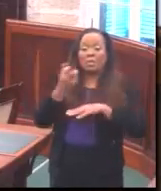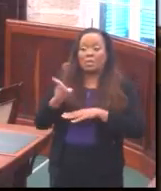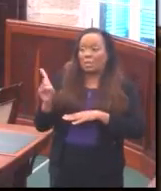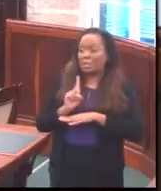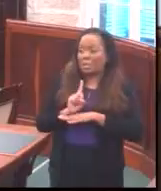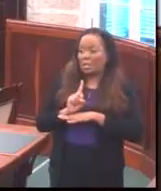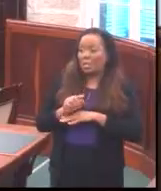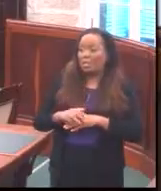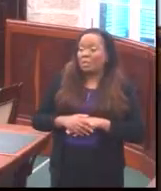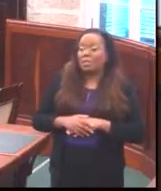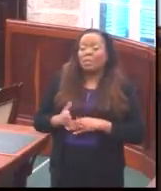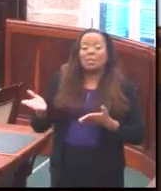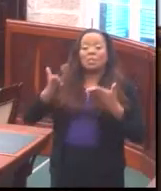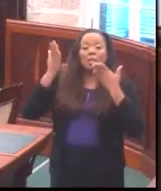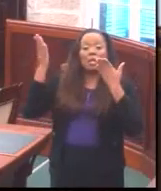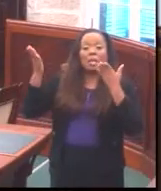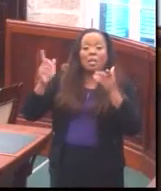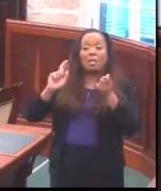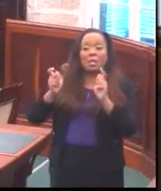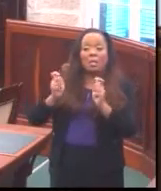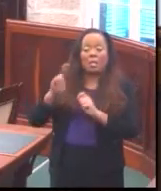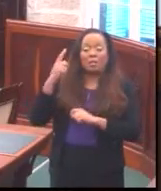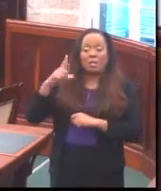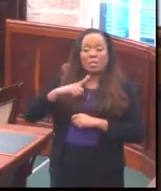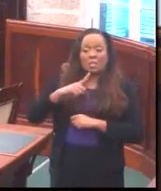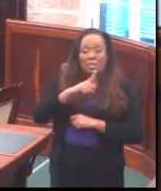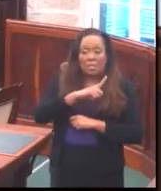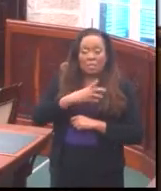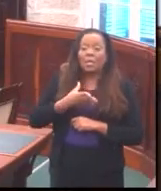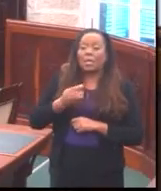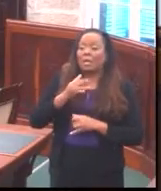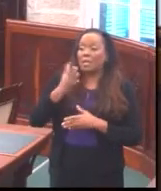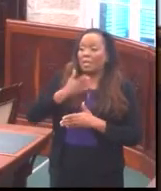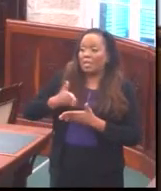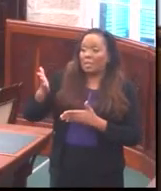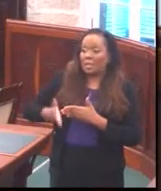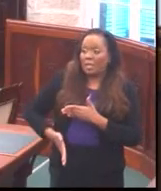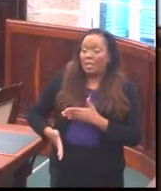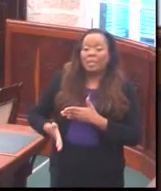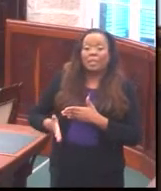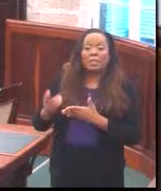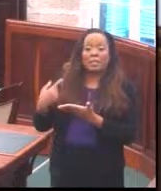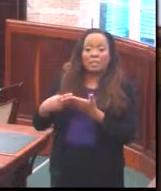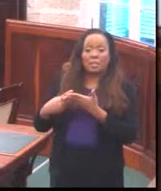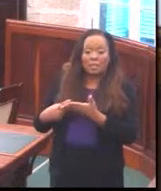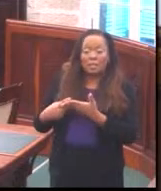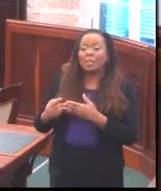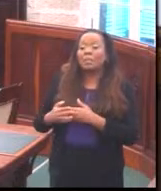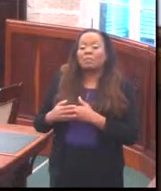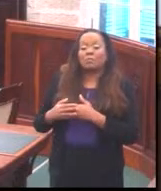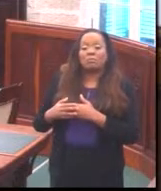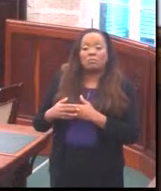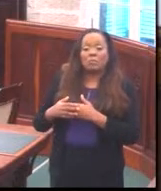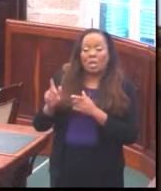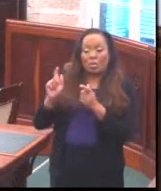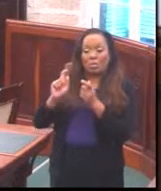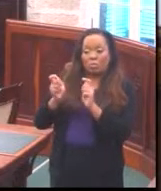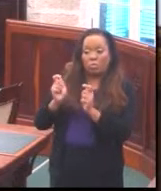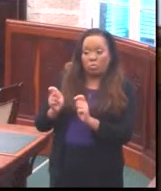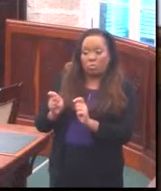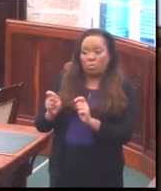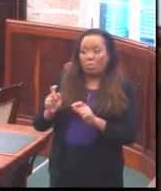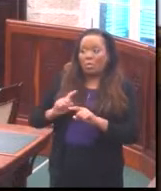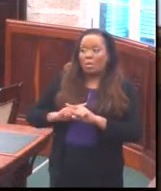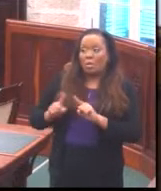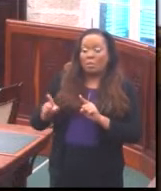to legislation, and by the end of the debate, the legislation is amended without the